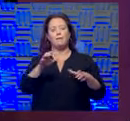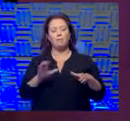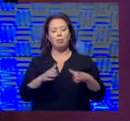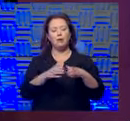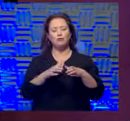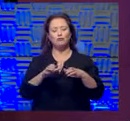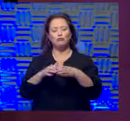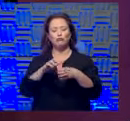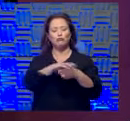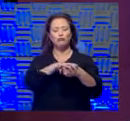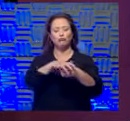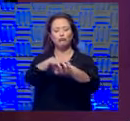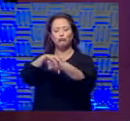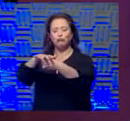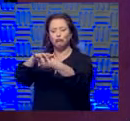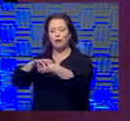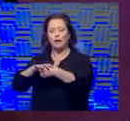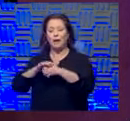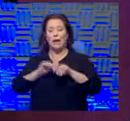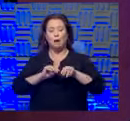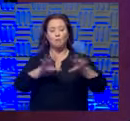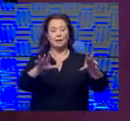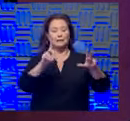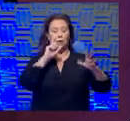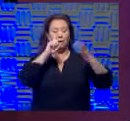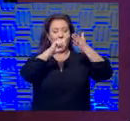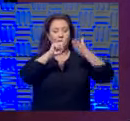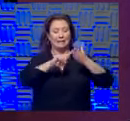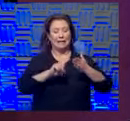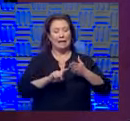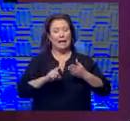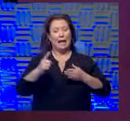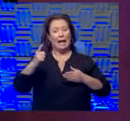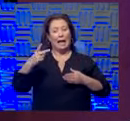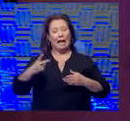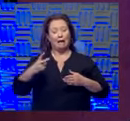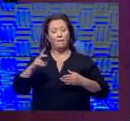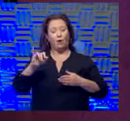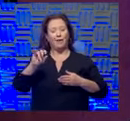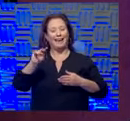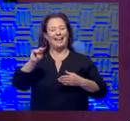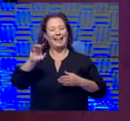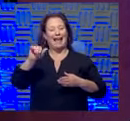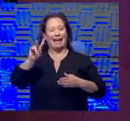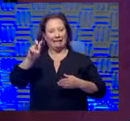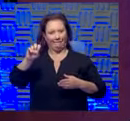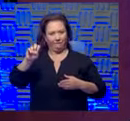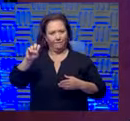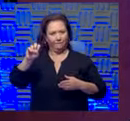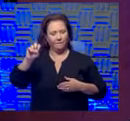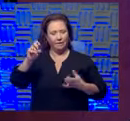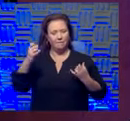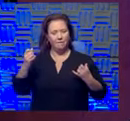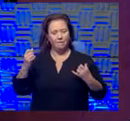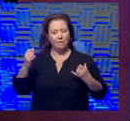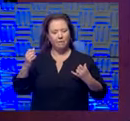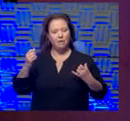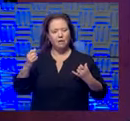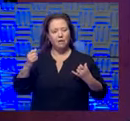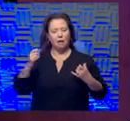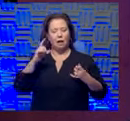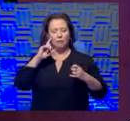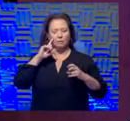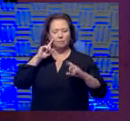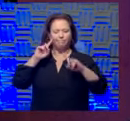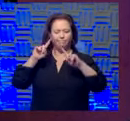and outbreaks that we've investigated, and about half of them are inactive now. I was openly